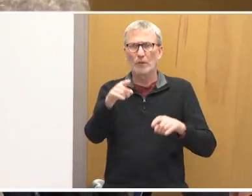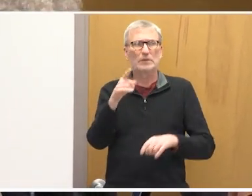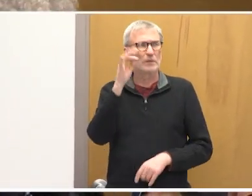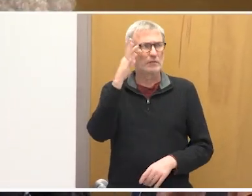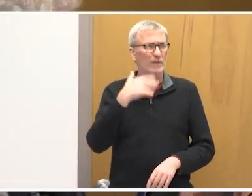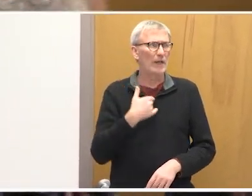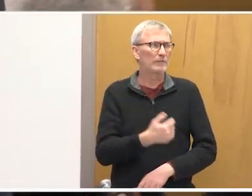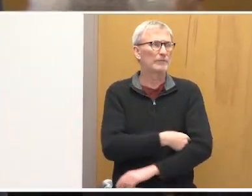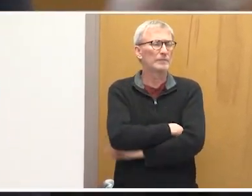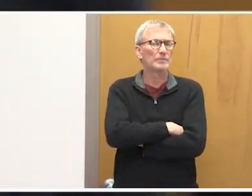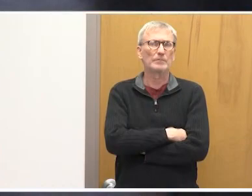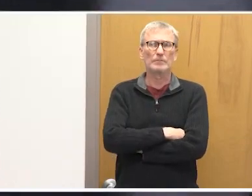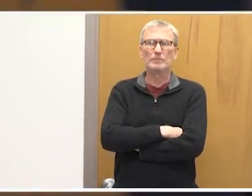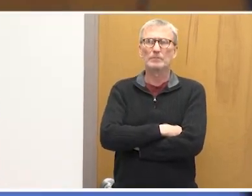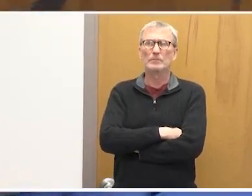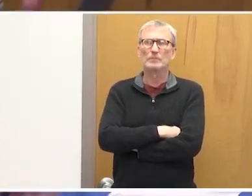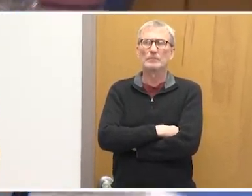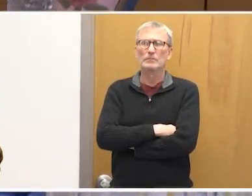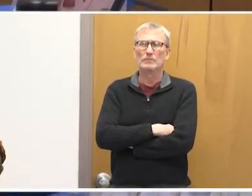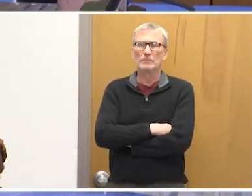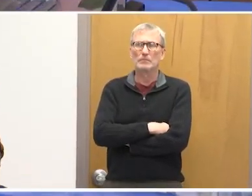have general questions.